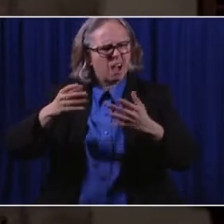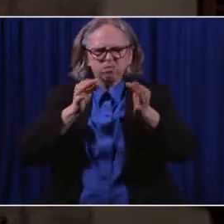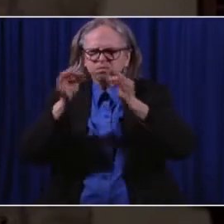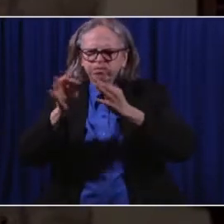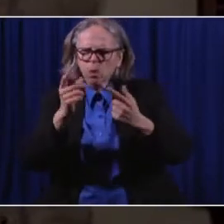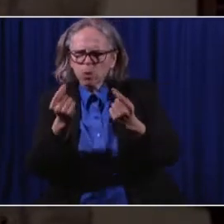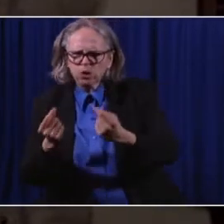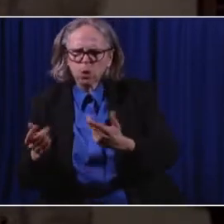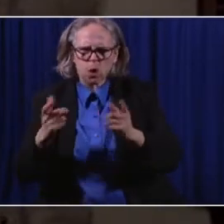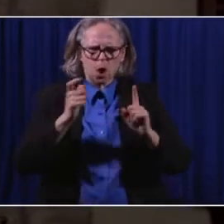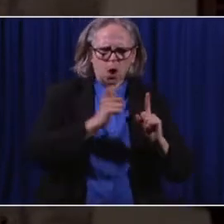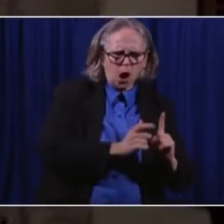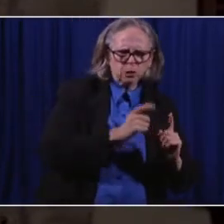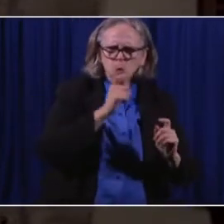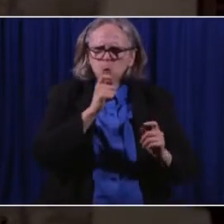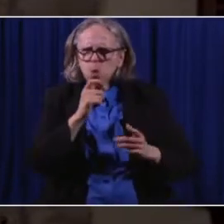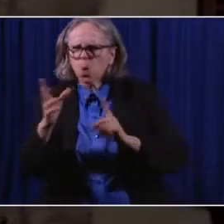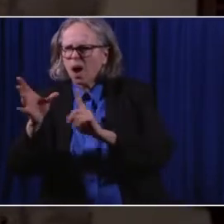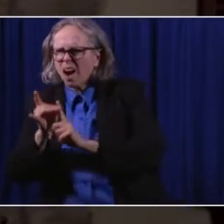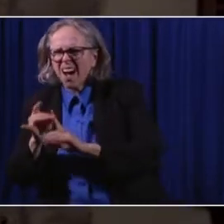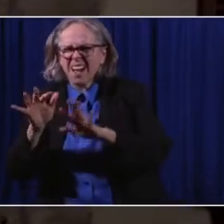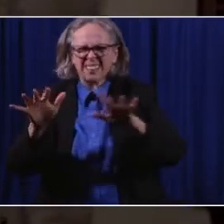followed the CDC's guidelines.